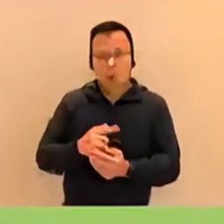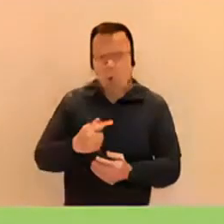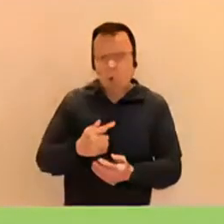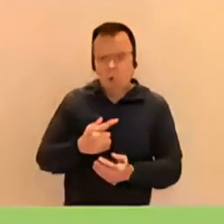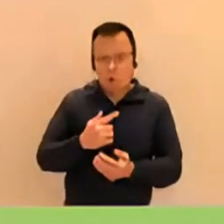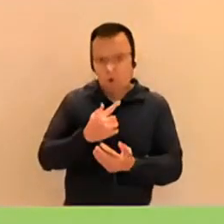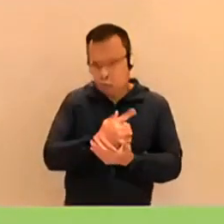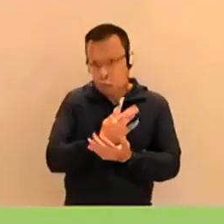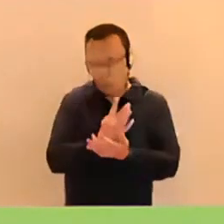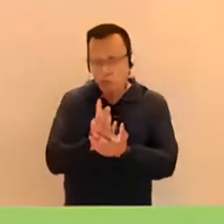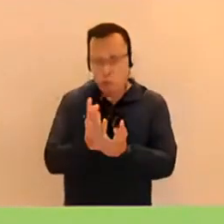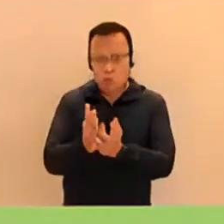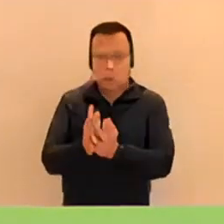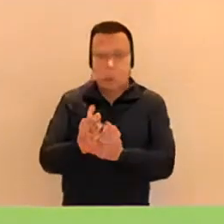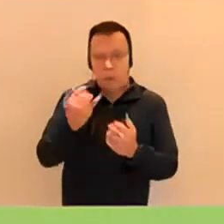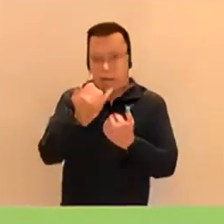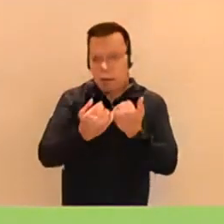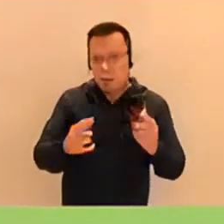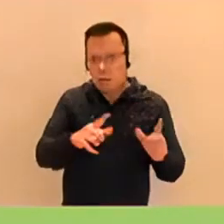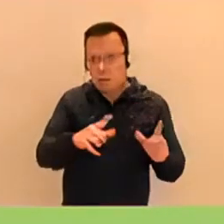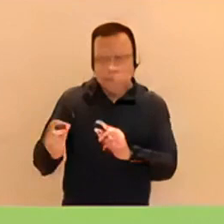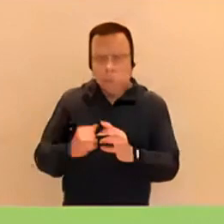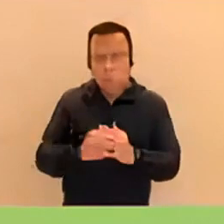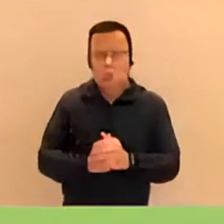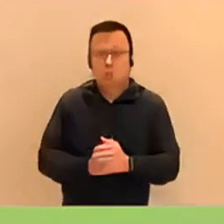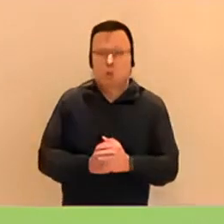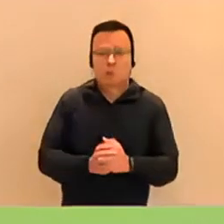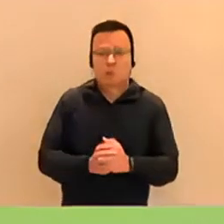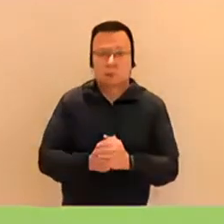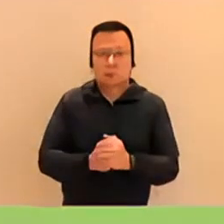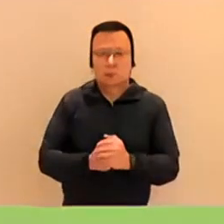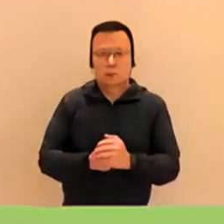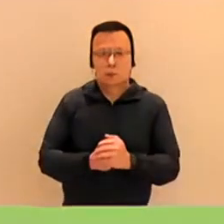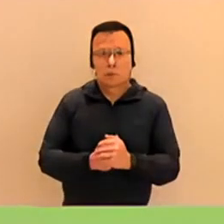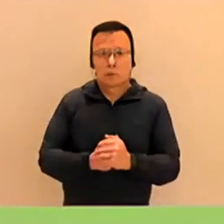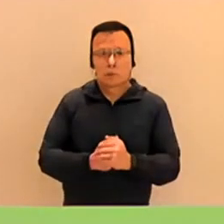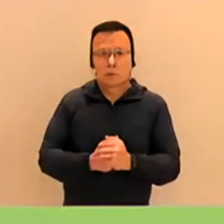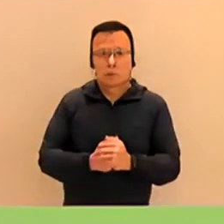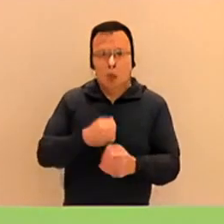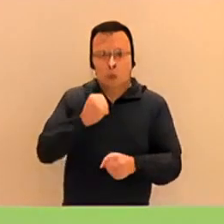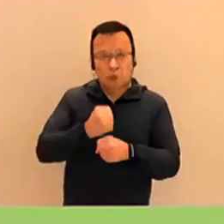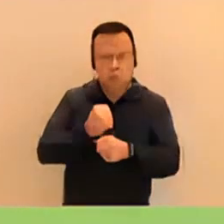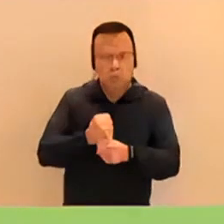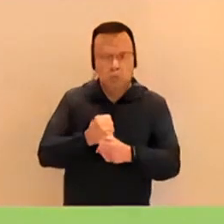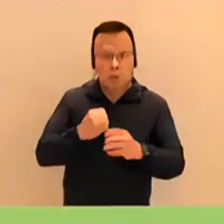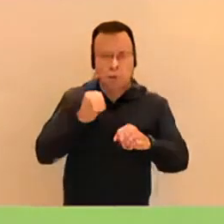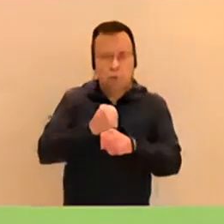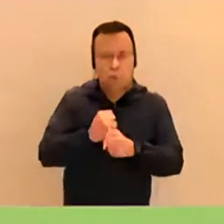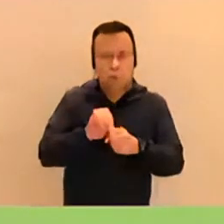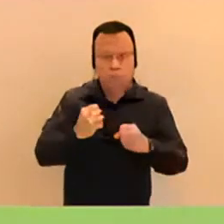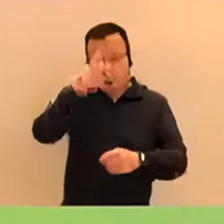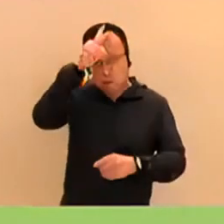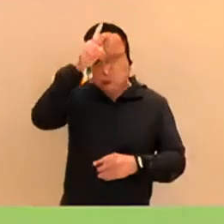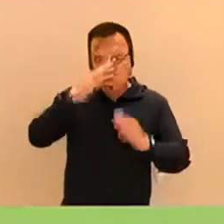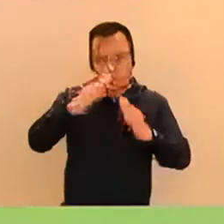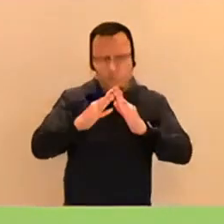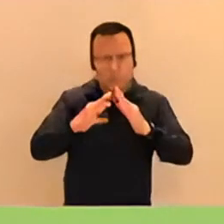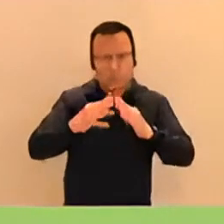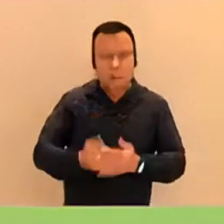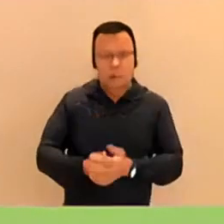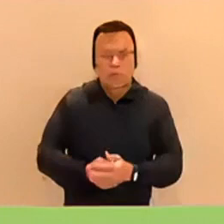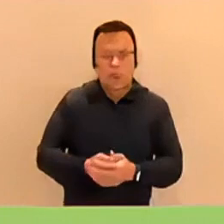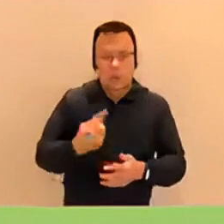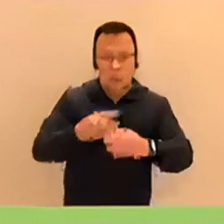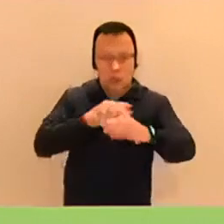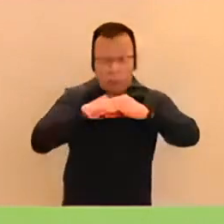Now, CDD also endeavors to create a more sustainable living environment on the artificial islands through the